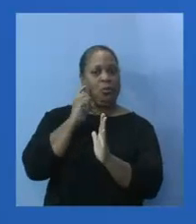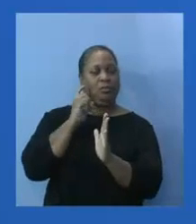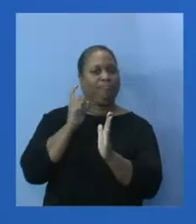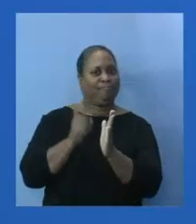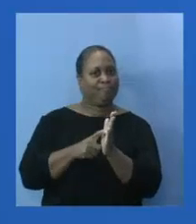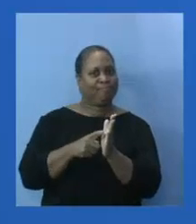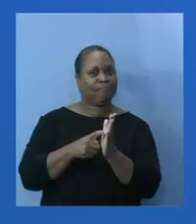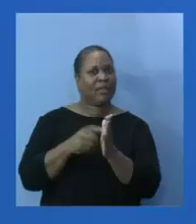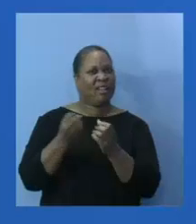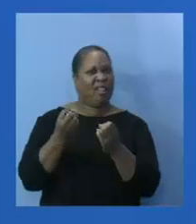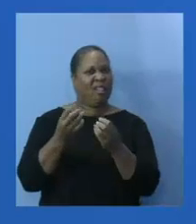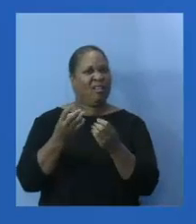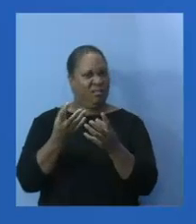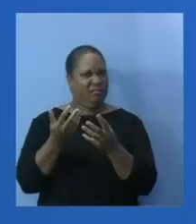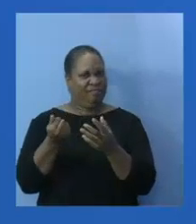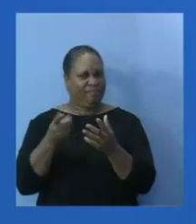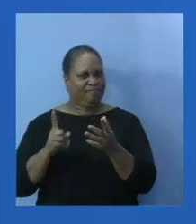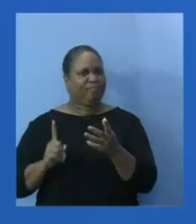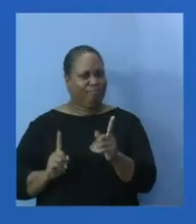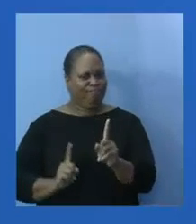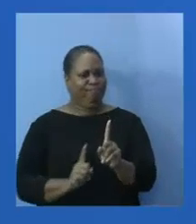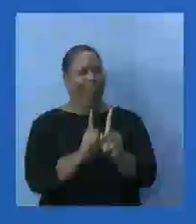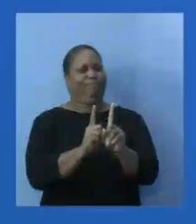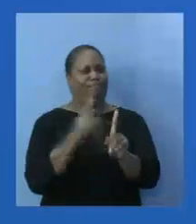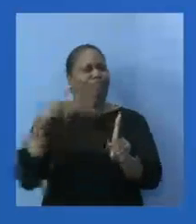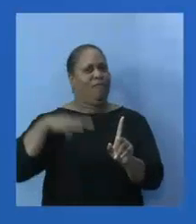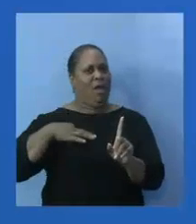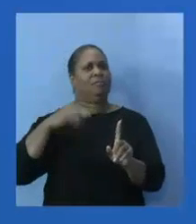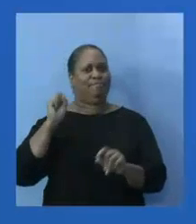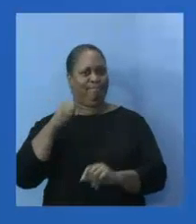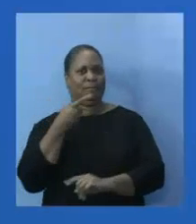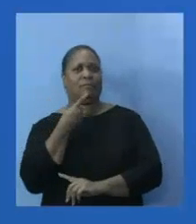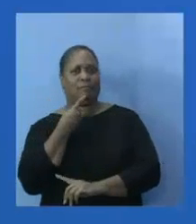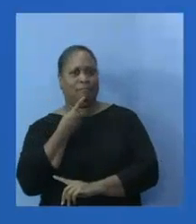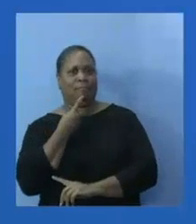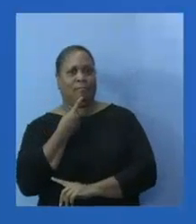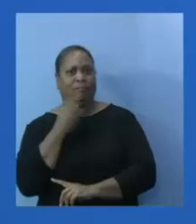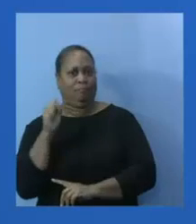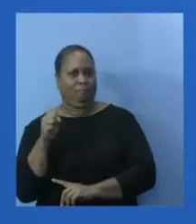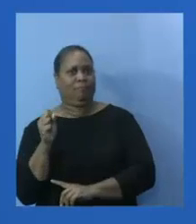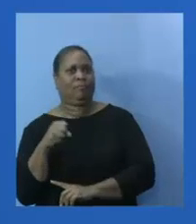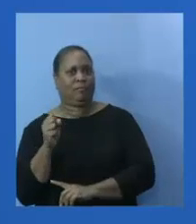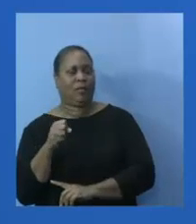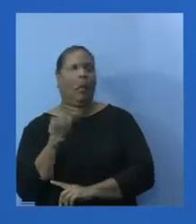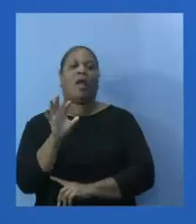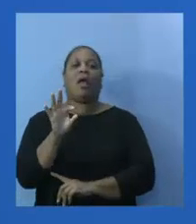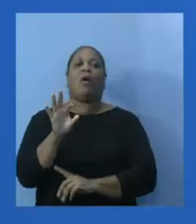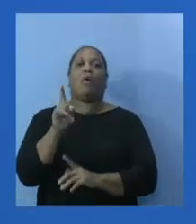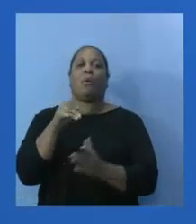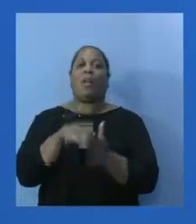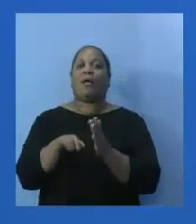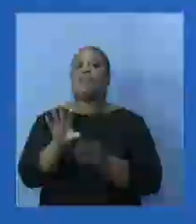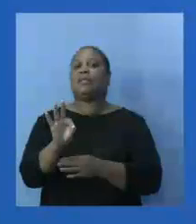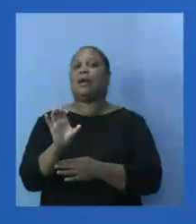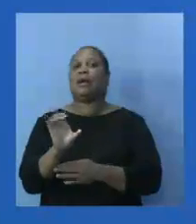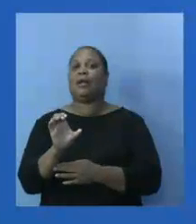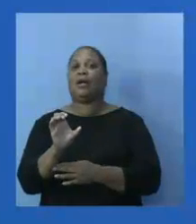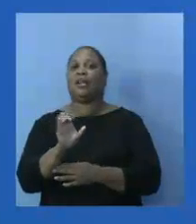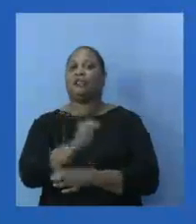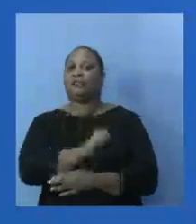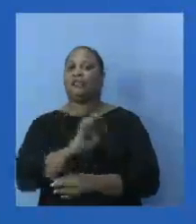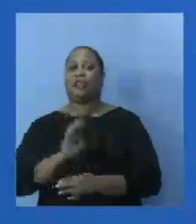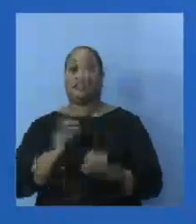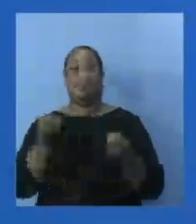of them stepping up to the plate and being vaccinated. You'll appreciate that of the 1,900 BHB employees, many of them